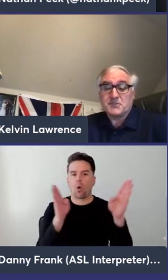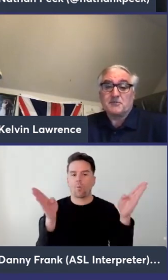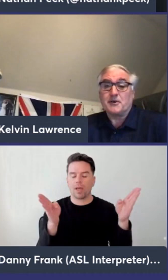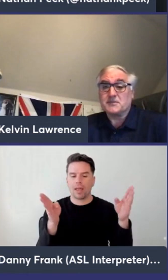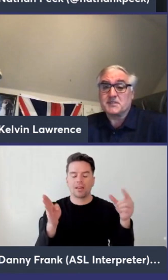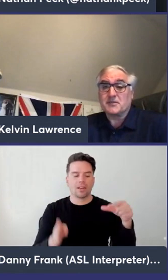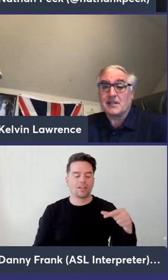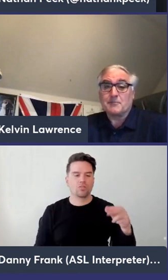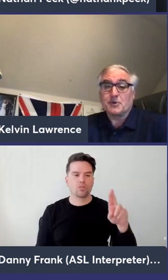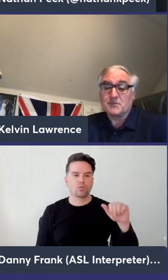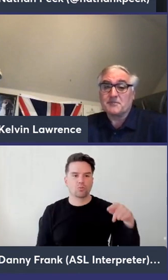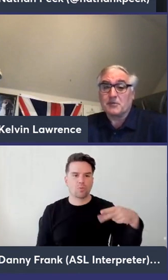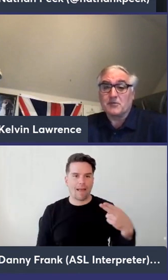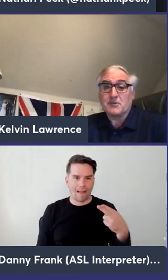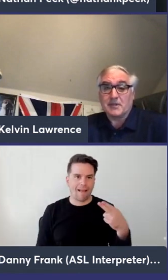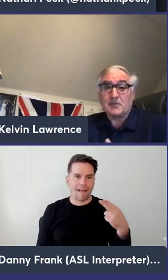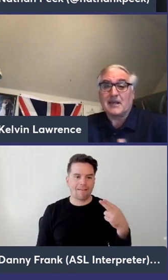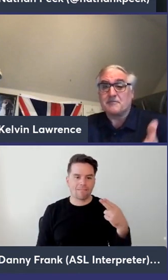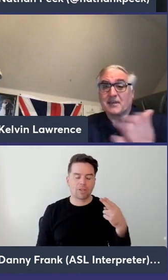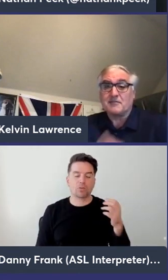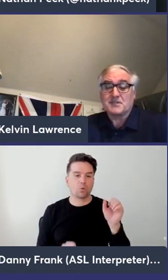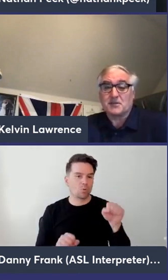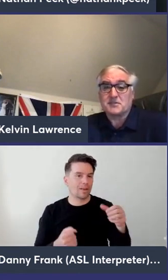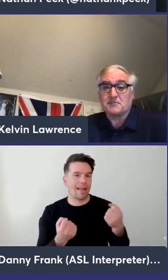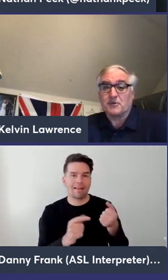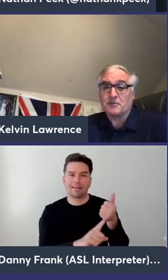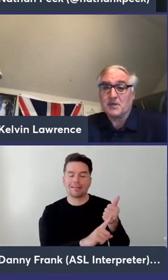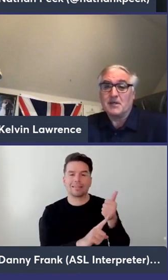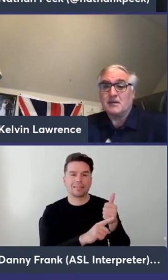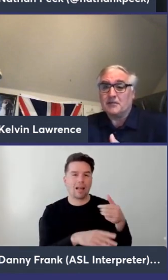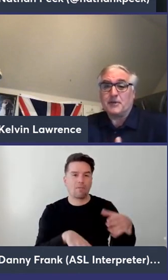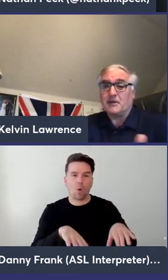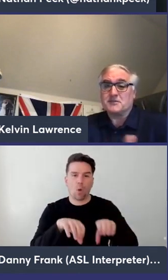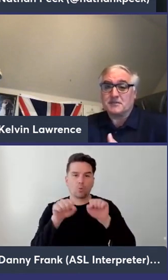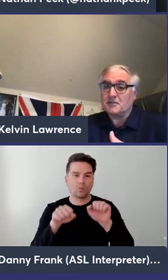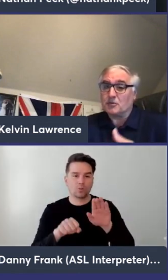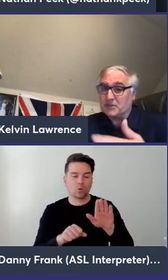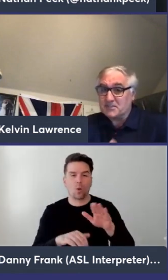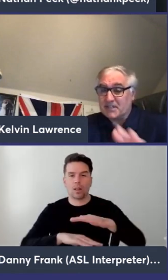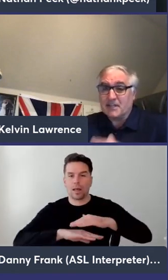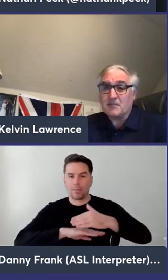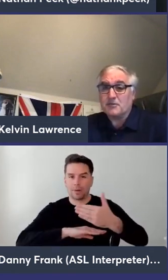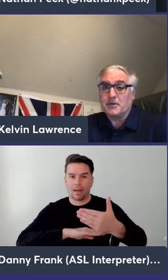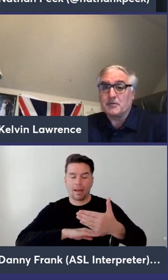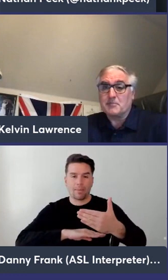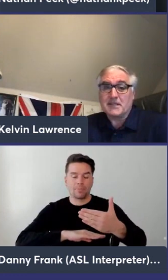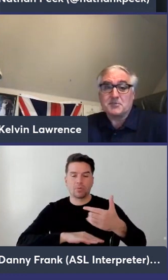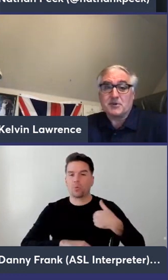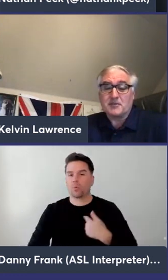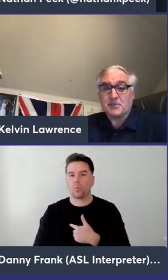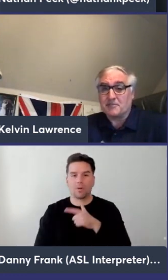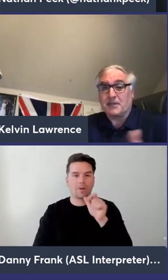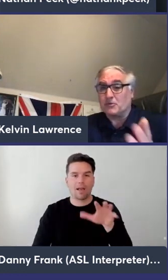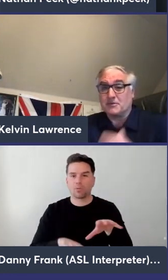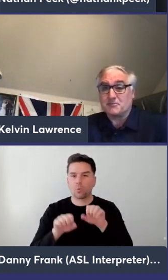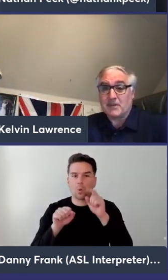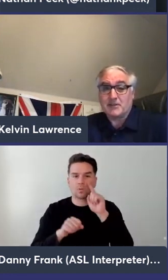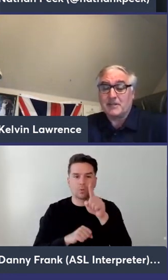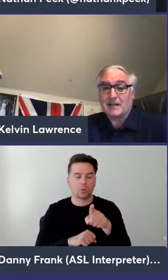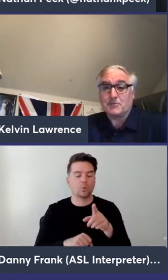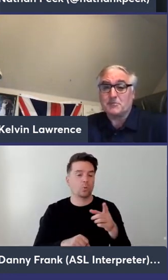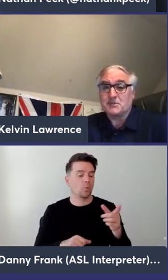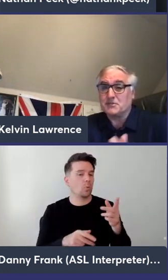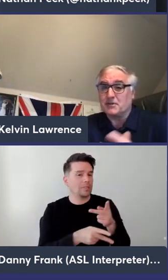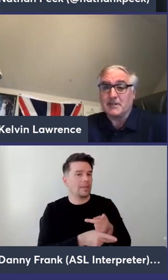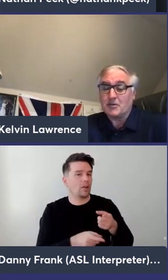also self-host this on their laptops if they want to. They don't have to have us host it for them. If we host it, we just take care of all the management of it. But if they want to just run it